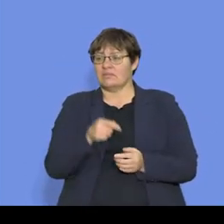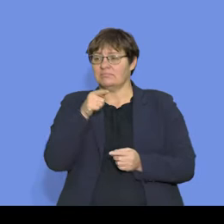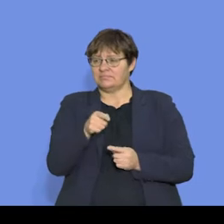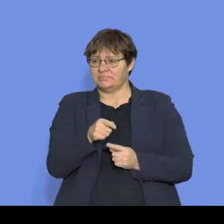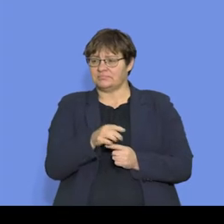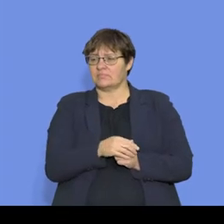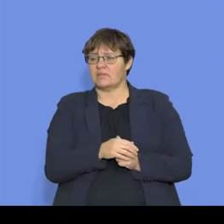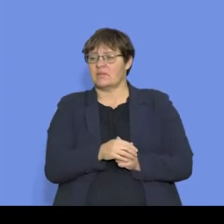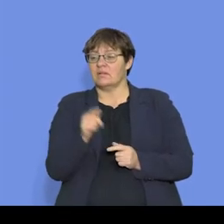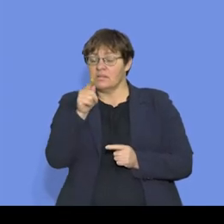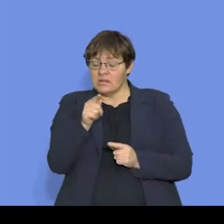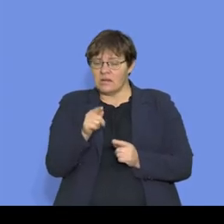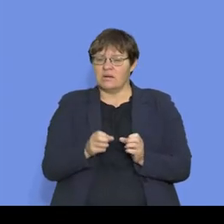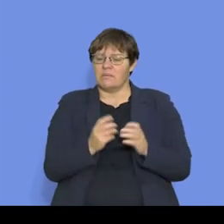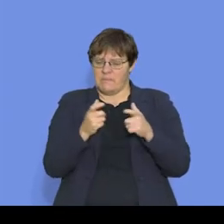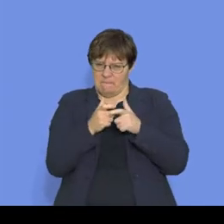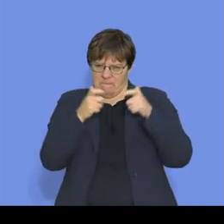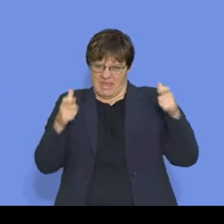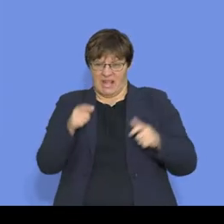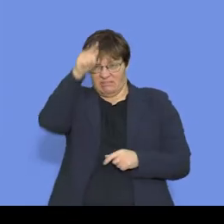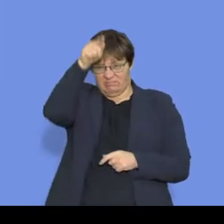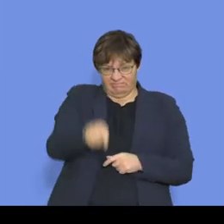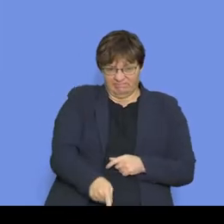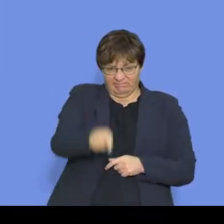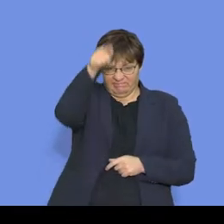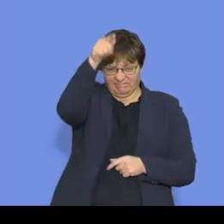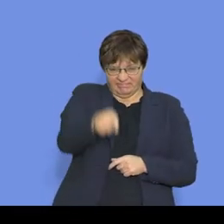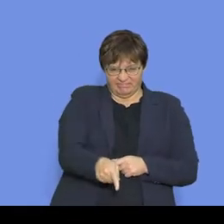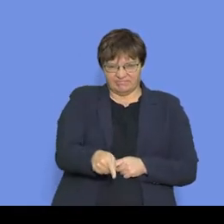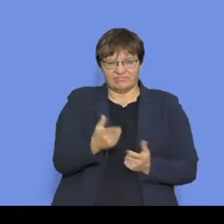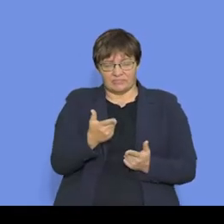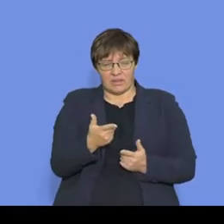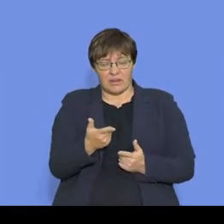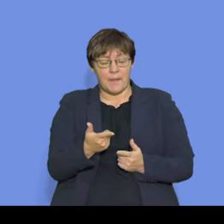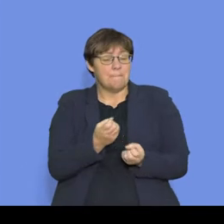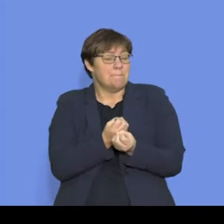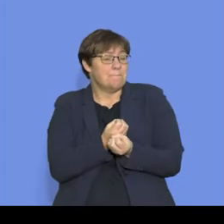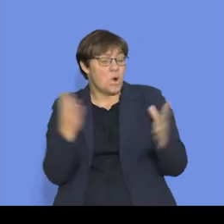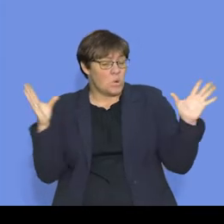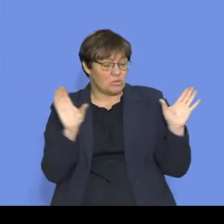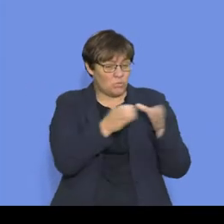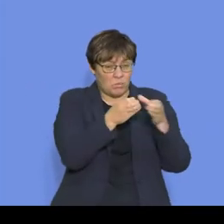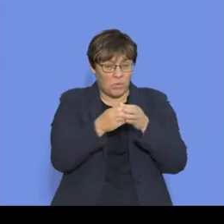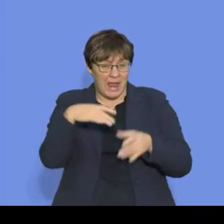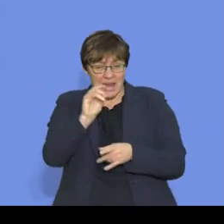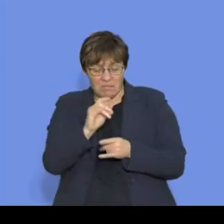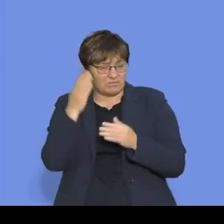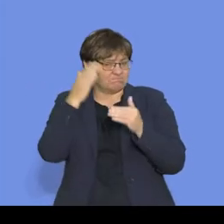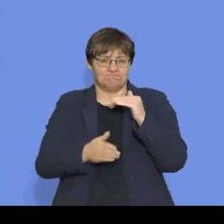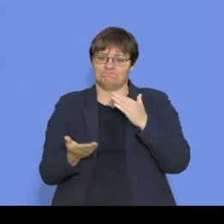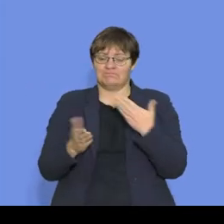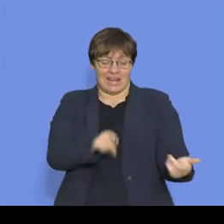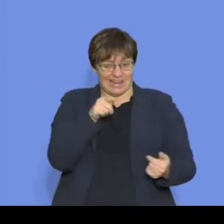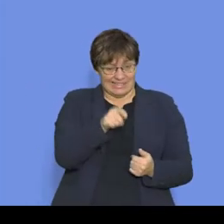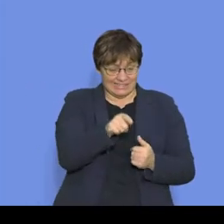is the one that has created the biggest drop. In other words, it killed off the most species. But